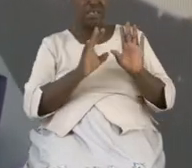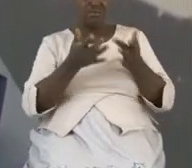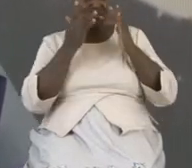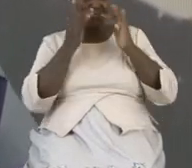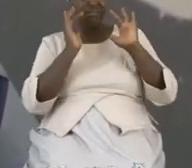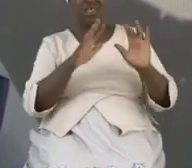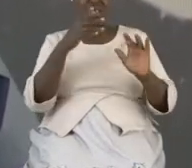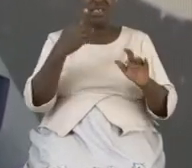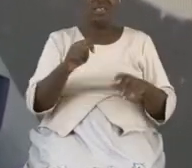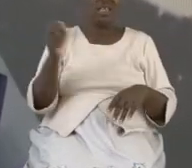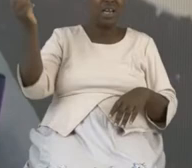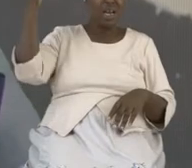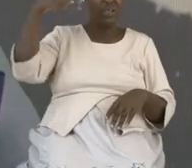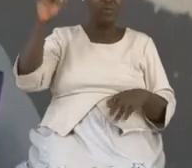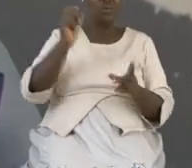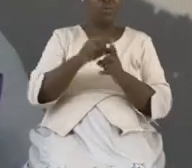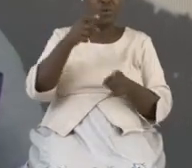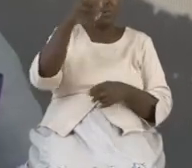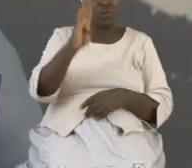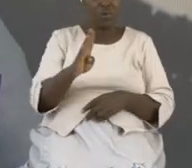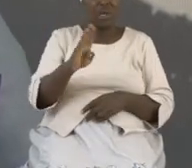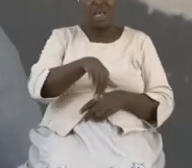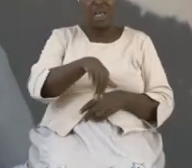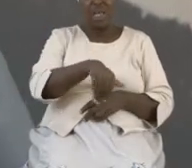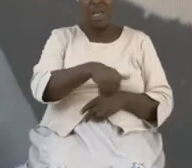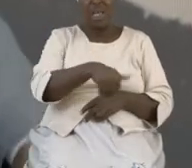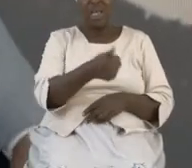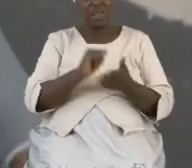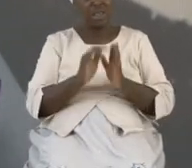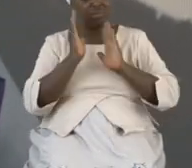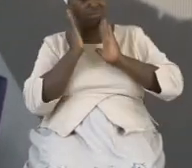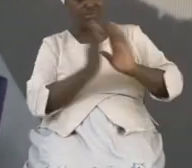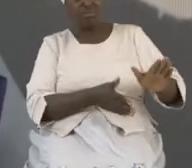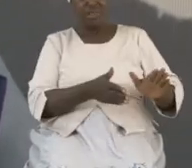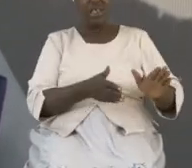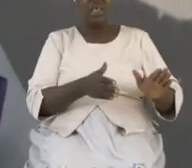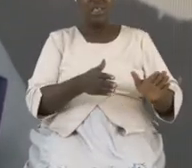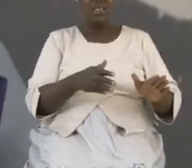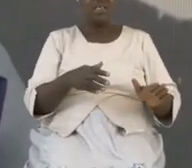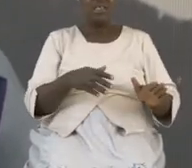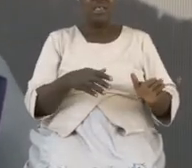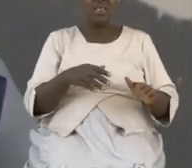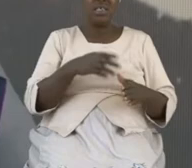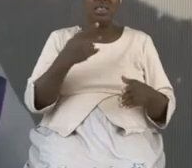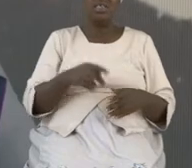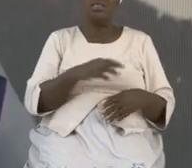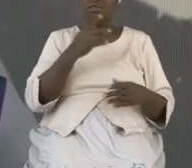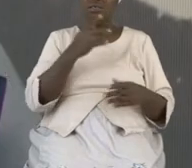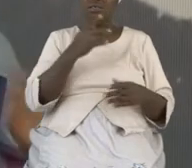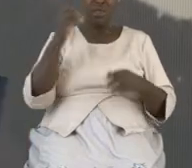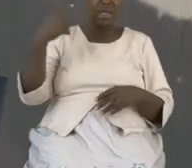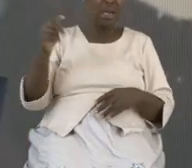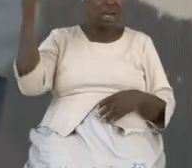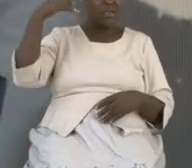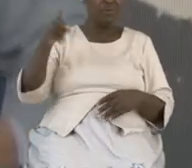God, anyone who rejects, who jettisons The light of the word of God